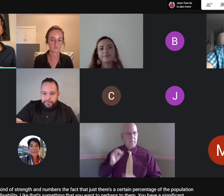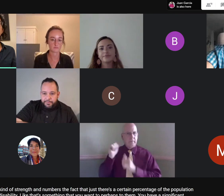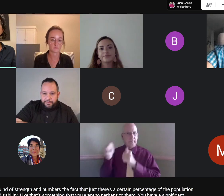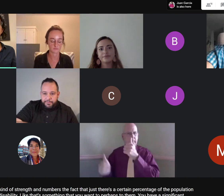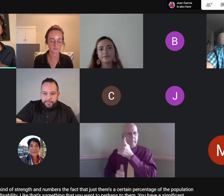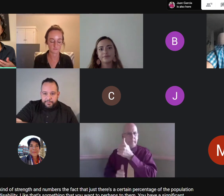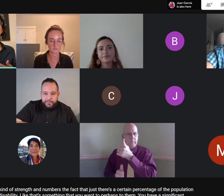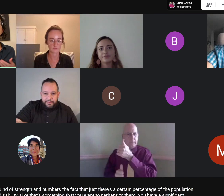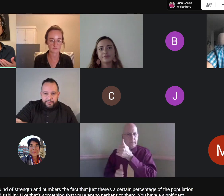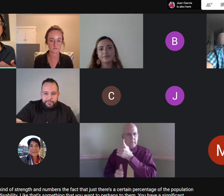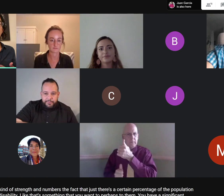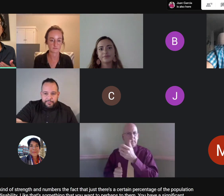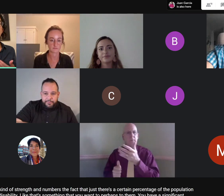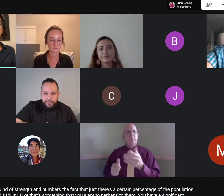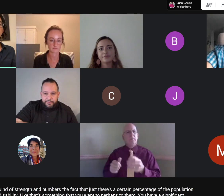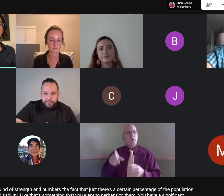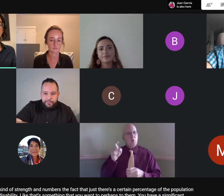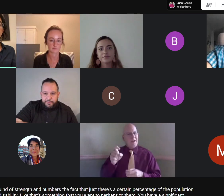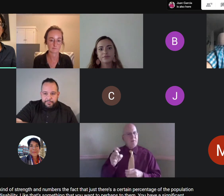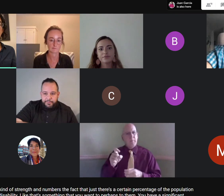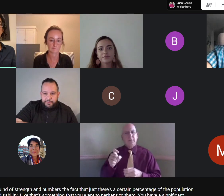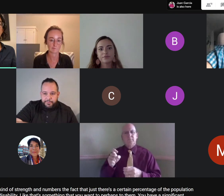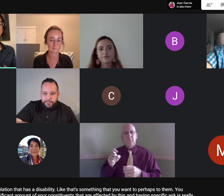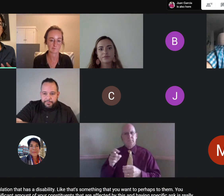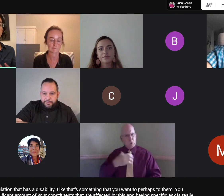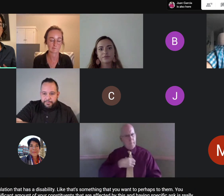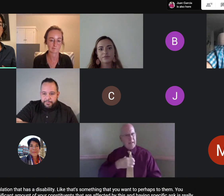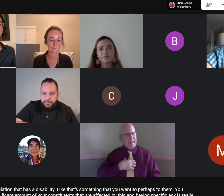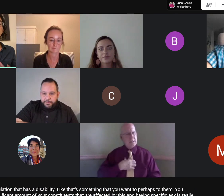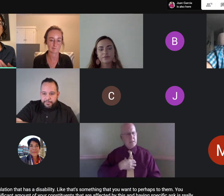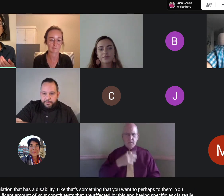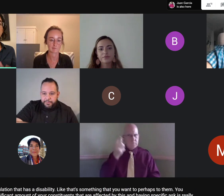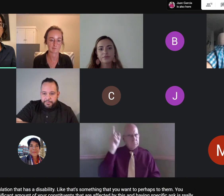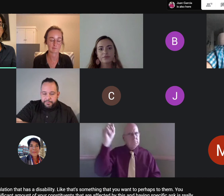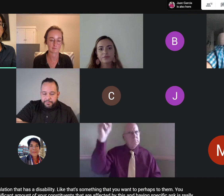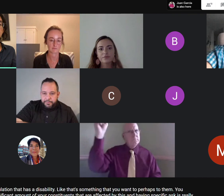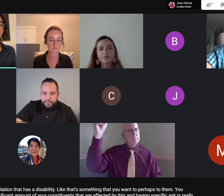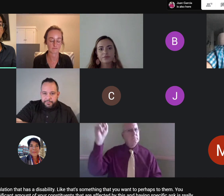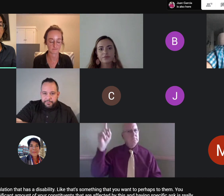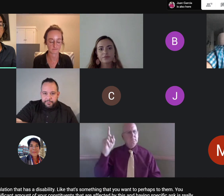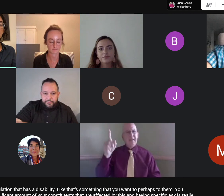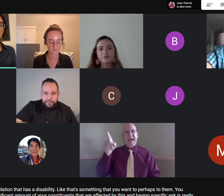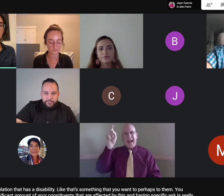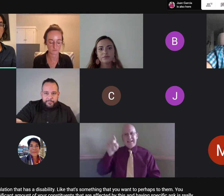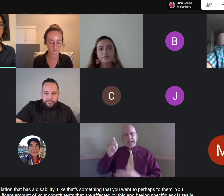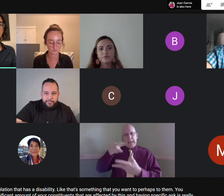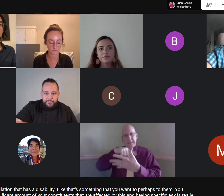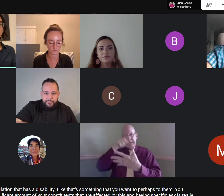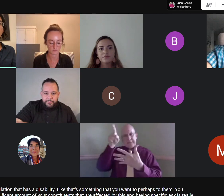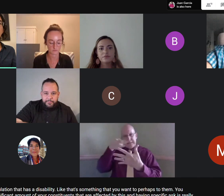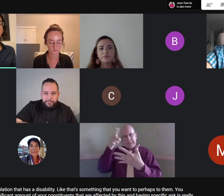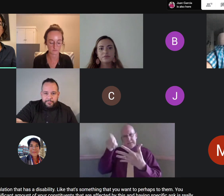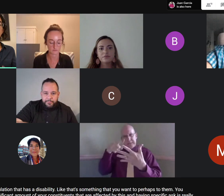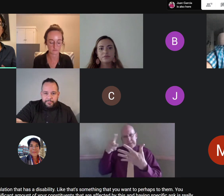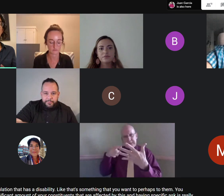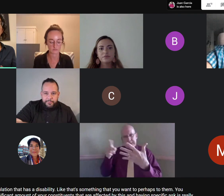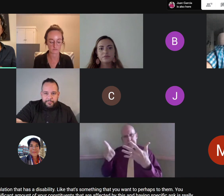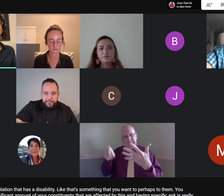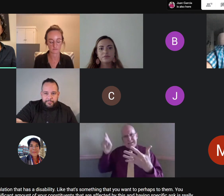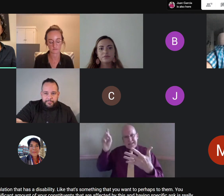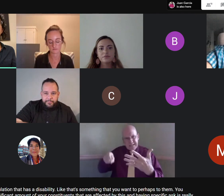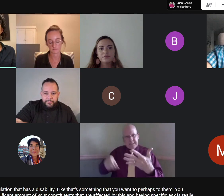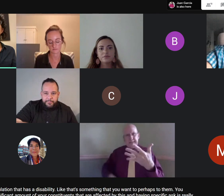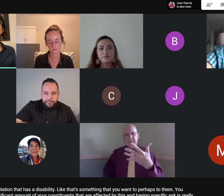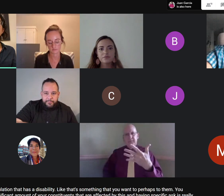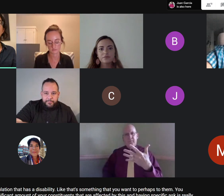you really have to keep being a loud voice and impress upon people what the specific asks are,